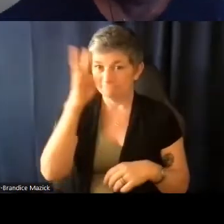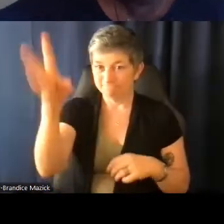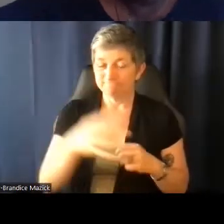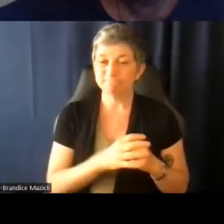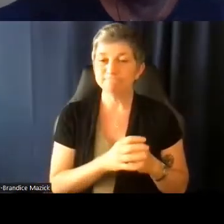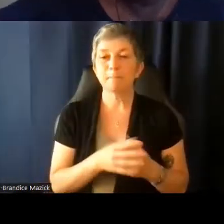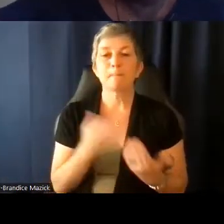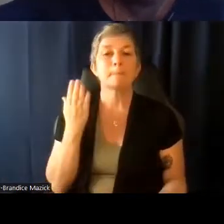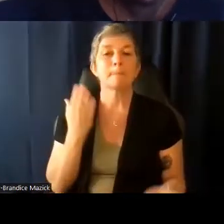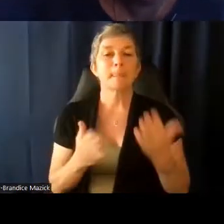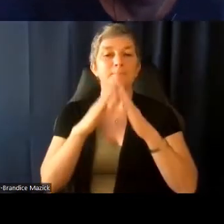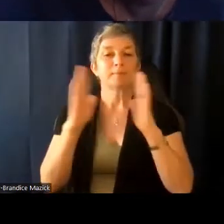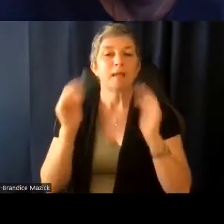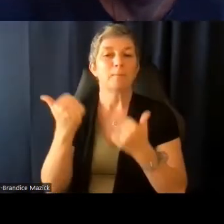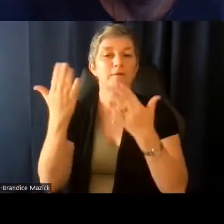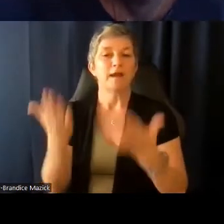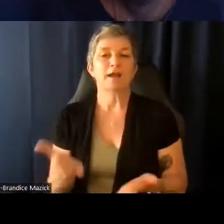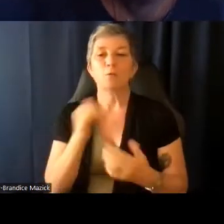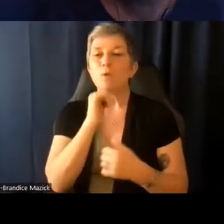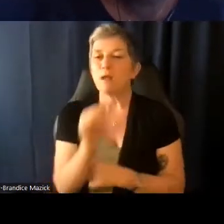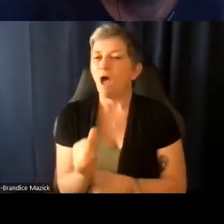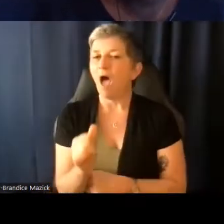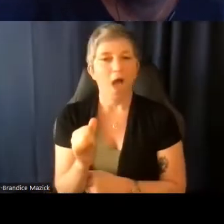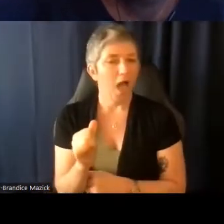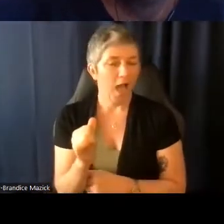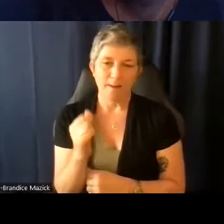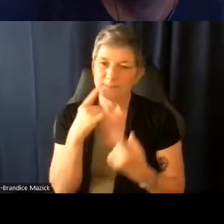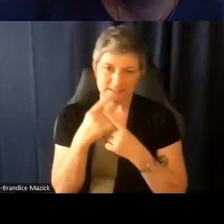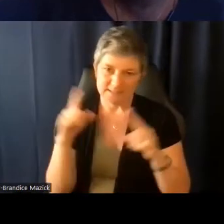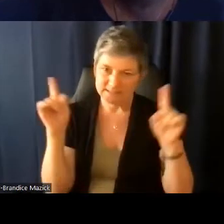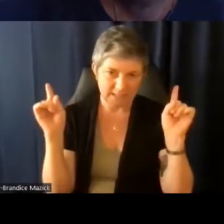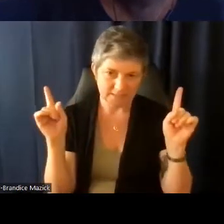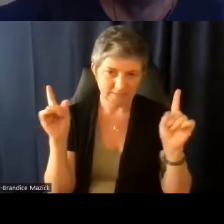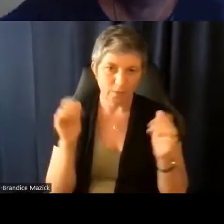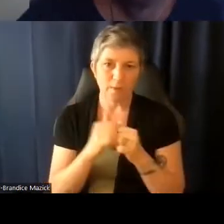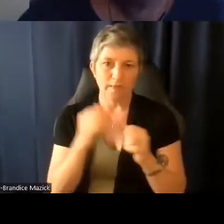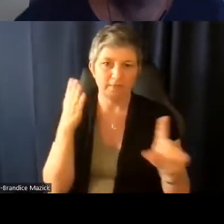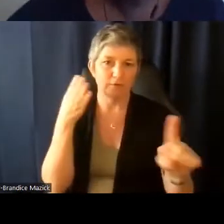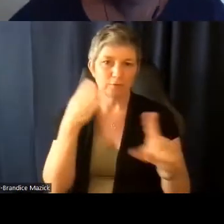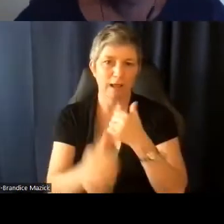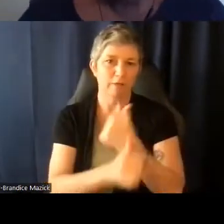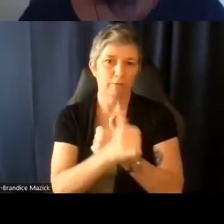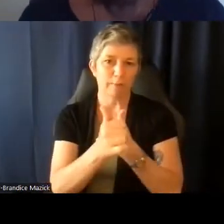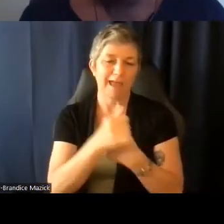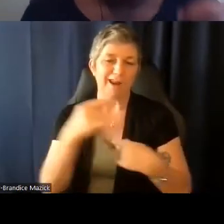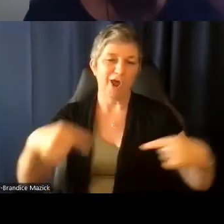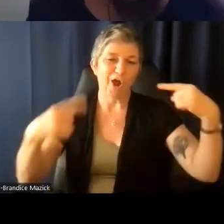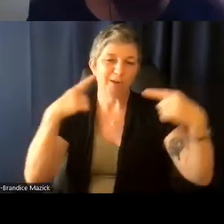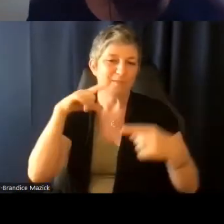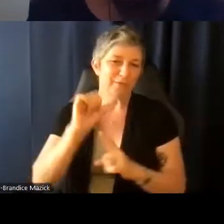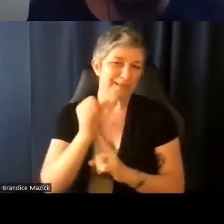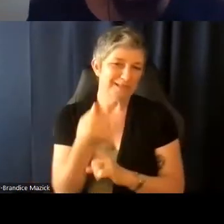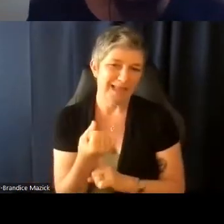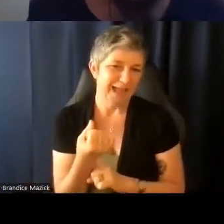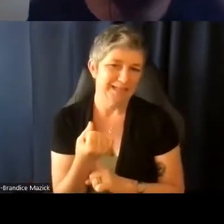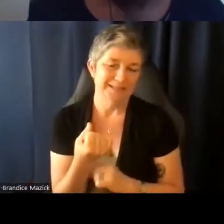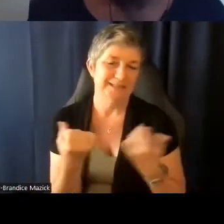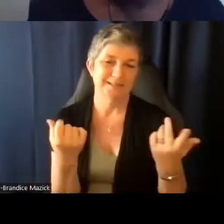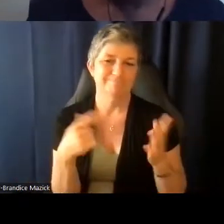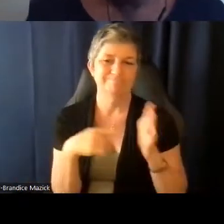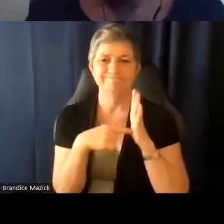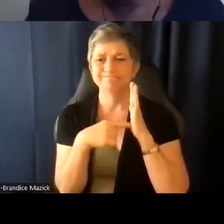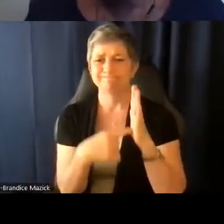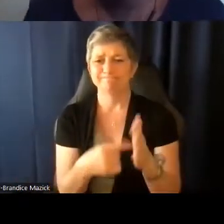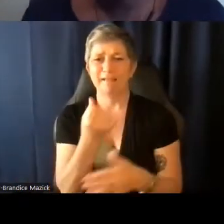likely that the housing provider would not be successful in a direct threat argument in this particular case. And just pointing out a